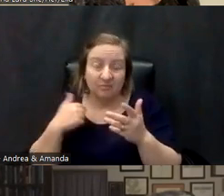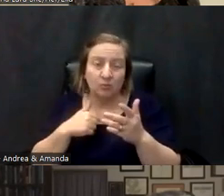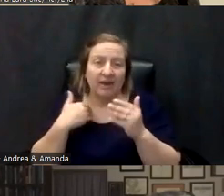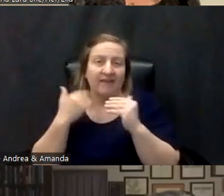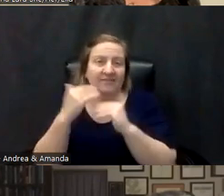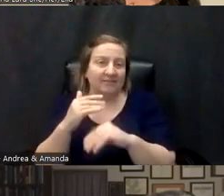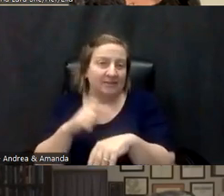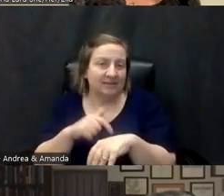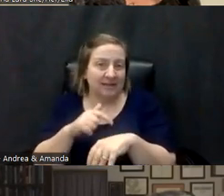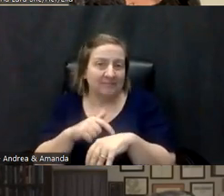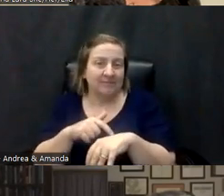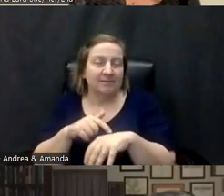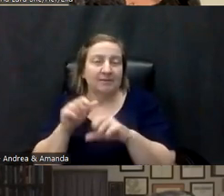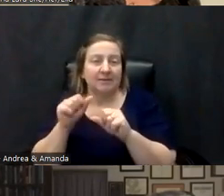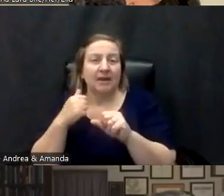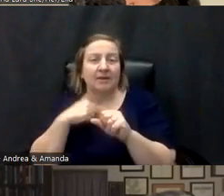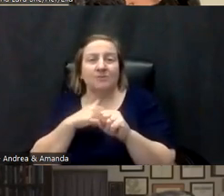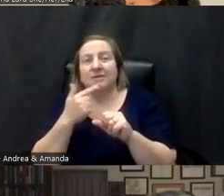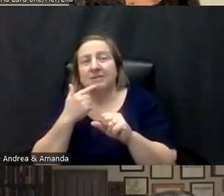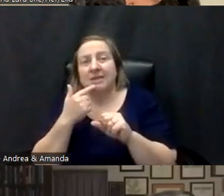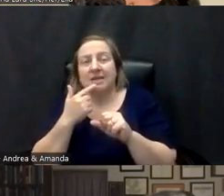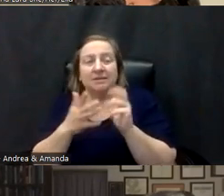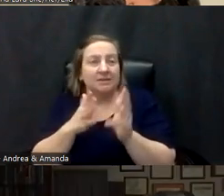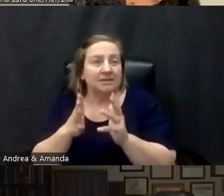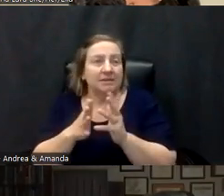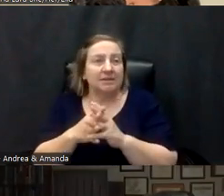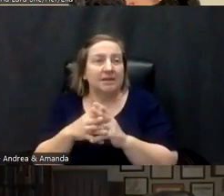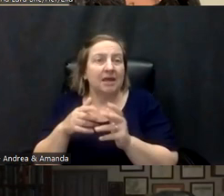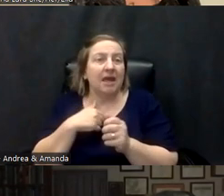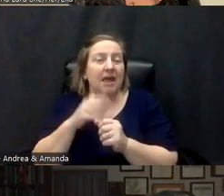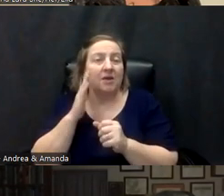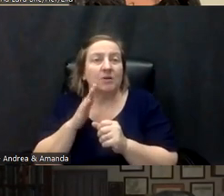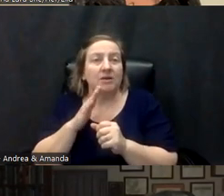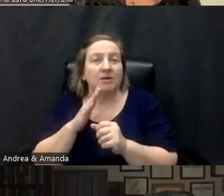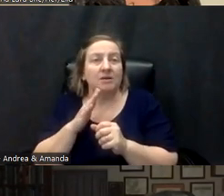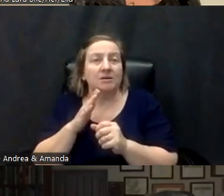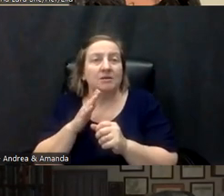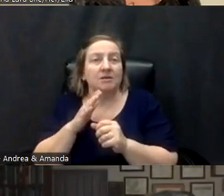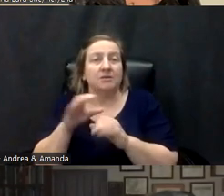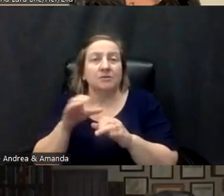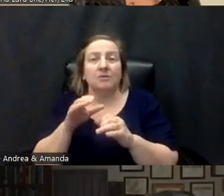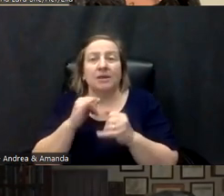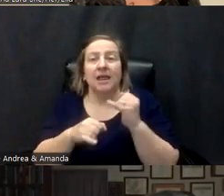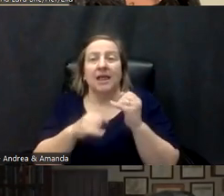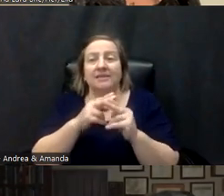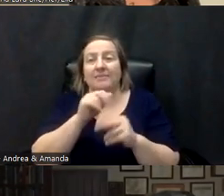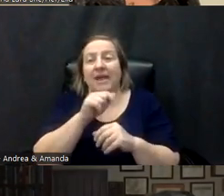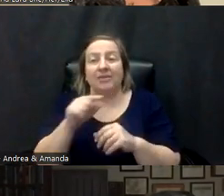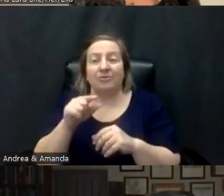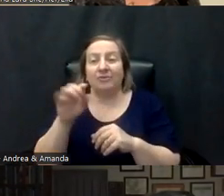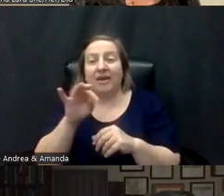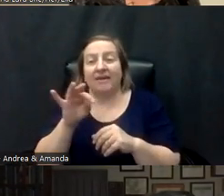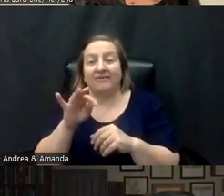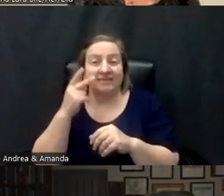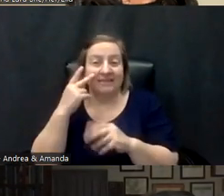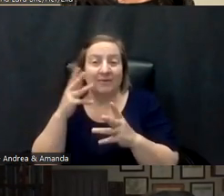limited time that could we like say, you know, I will take last names A through F, see what we find from last